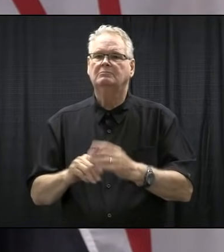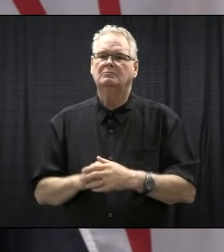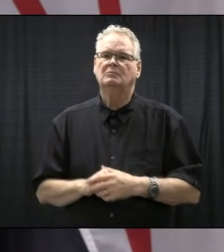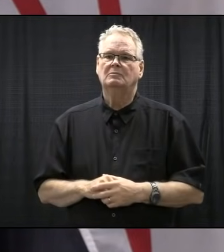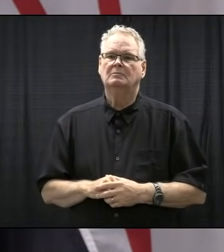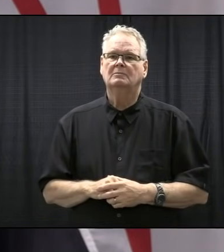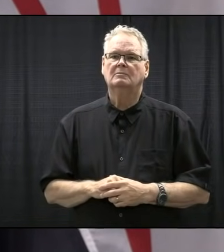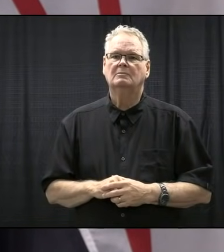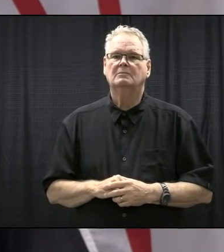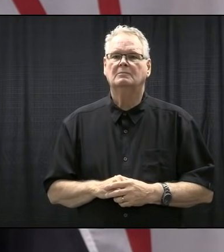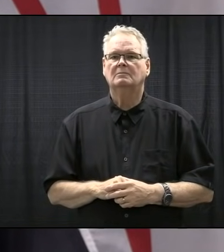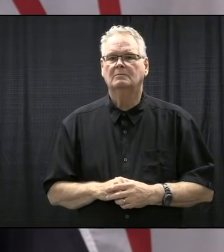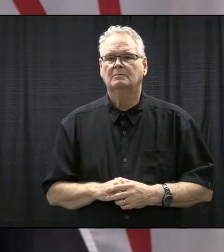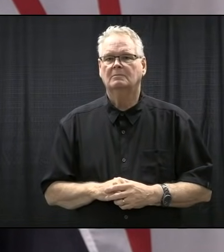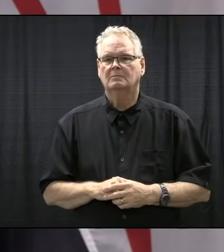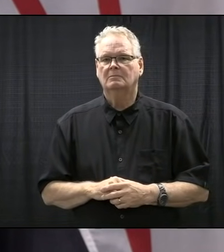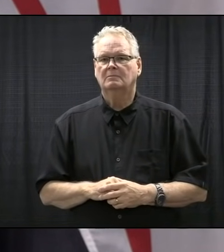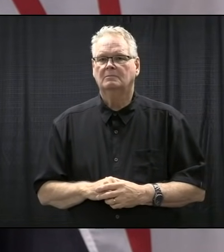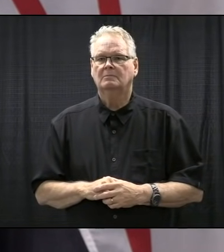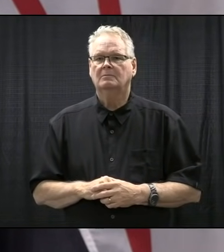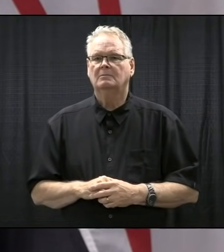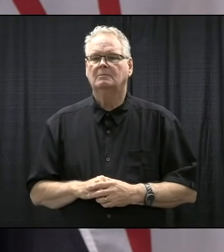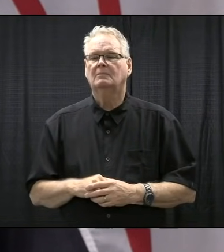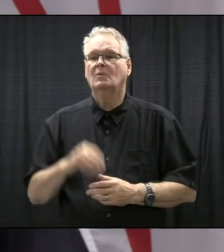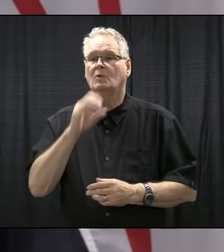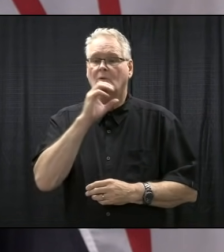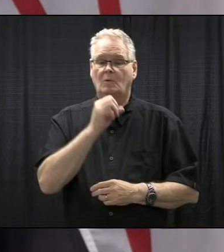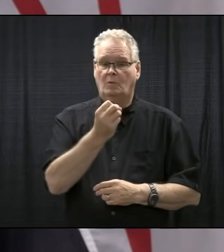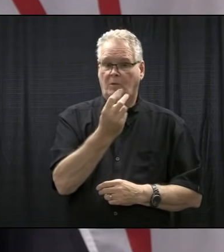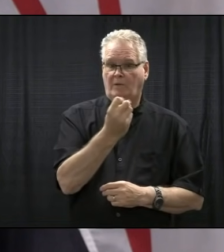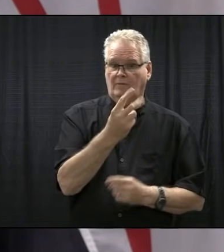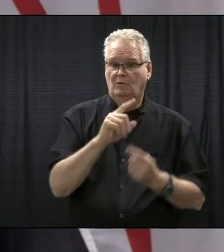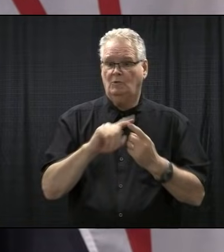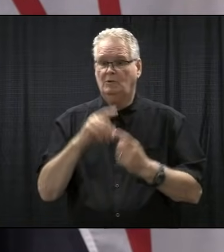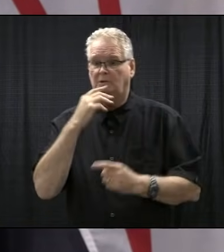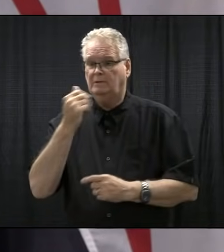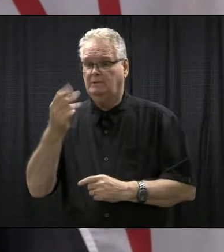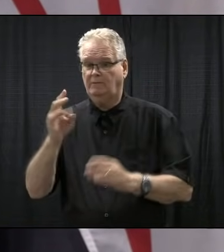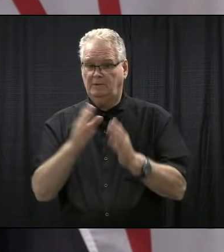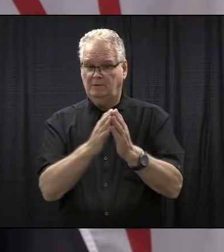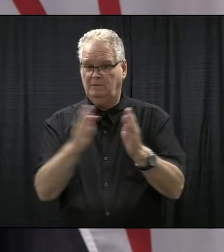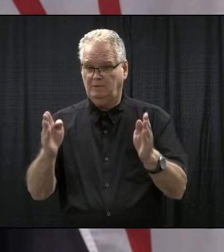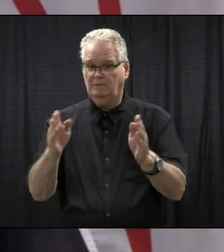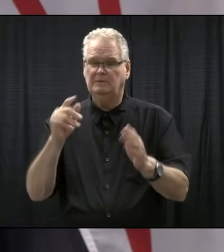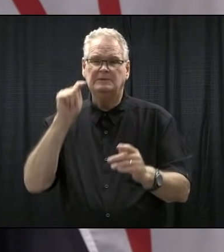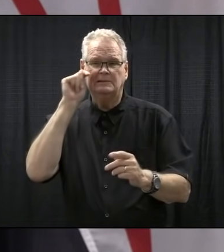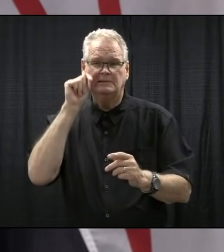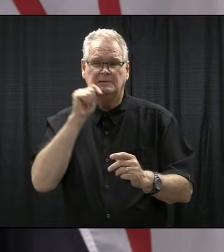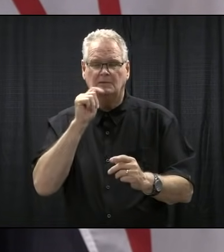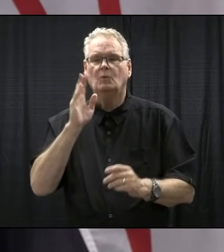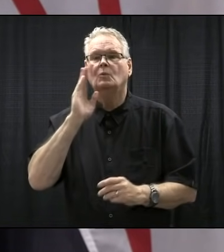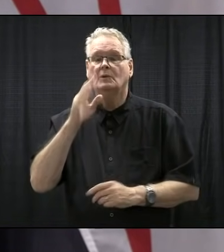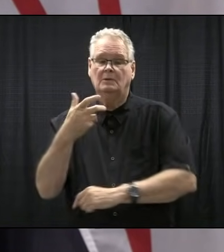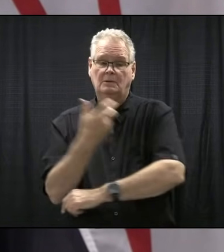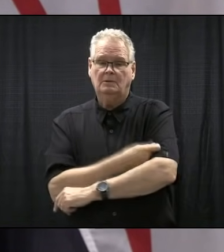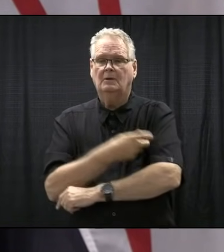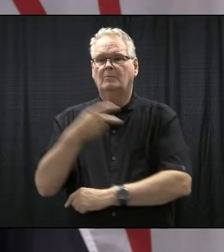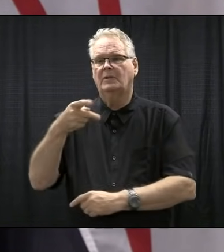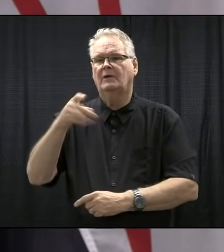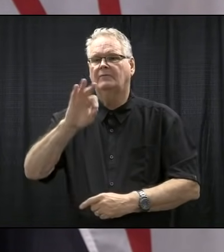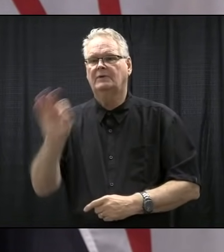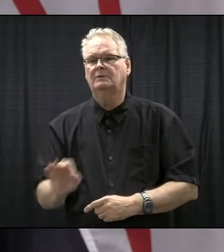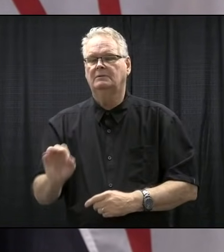currently approved for that age group. At this time, we will not have enough supply of Pfizer to give second dose to all those 18 and